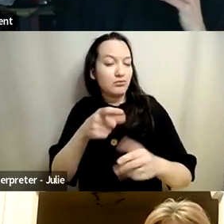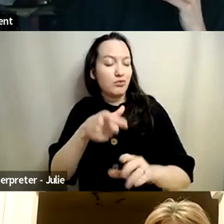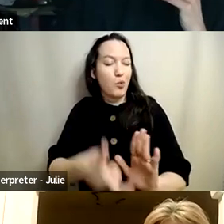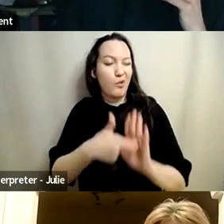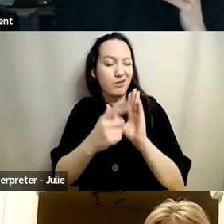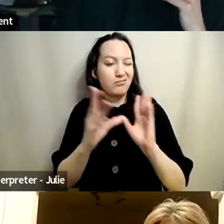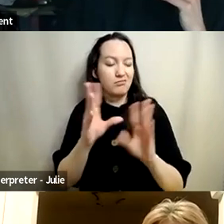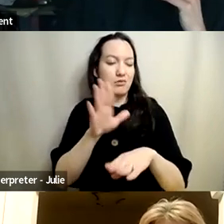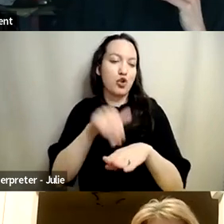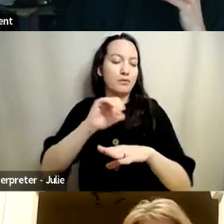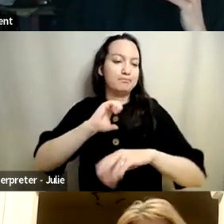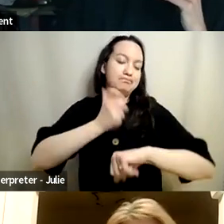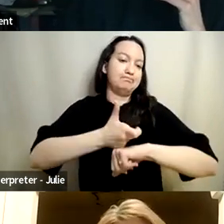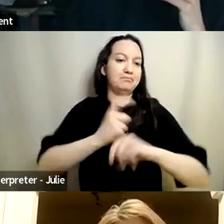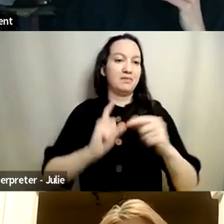meeting.